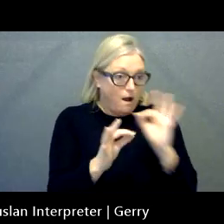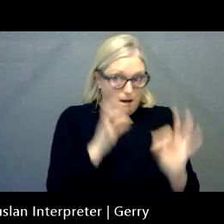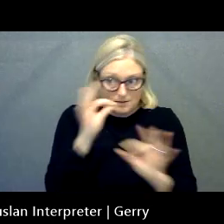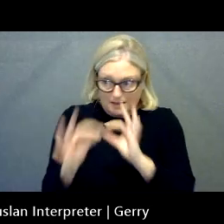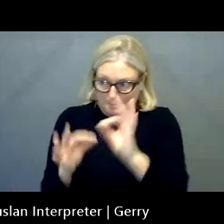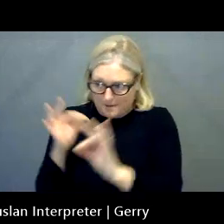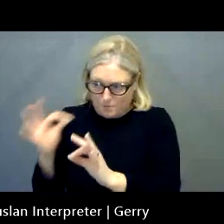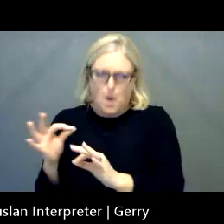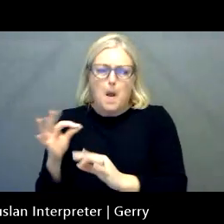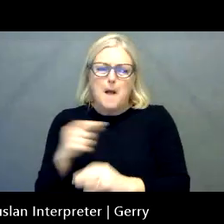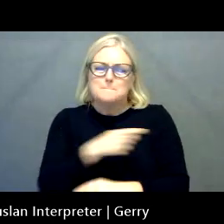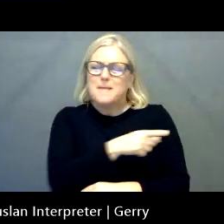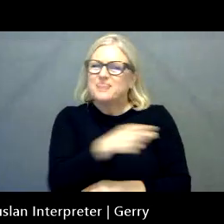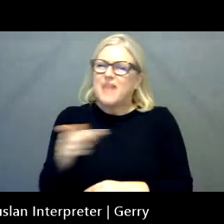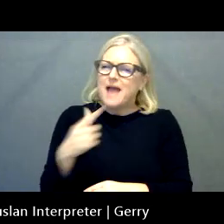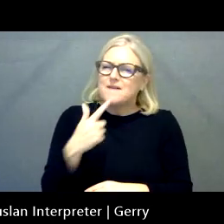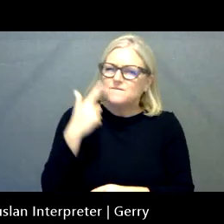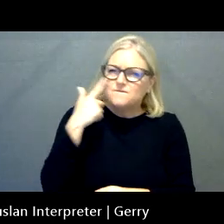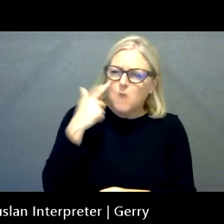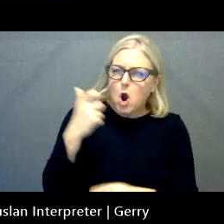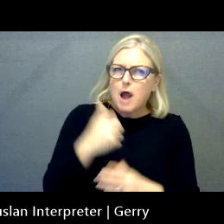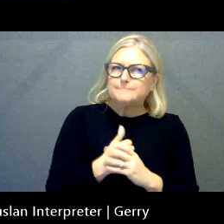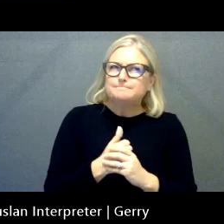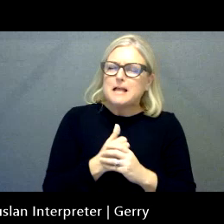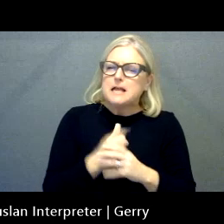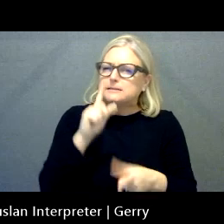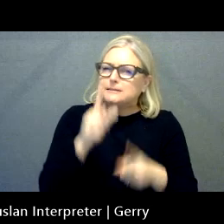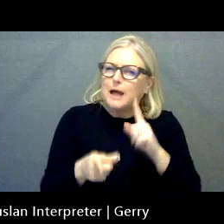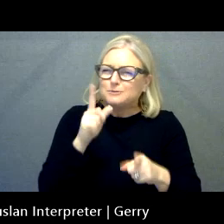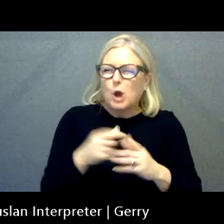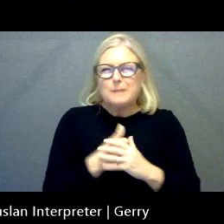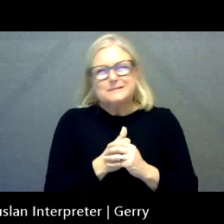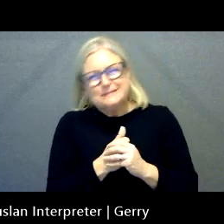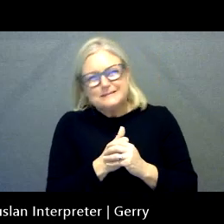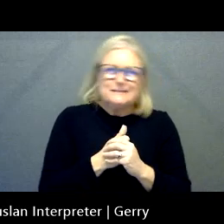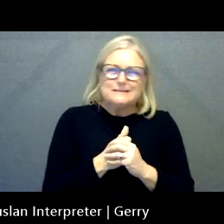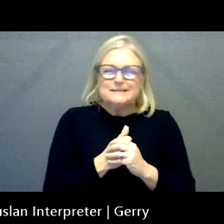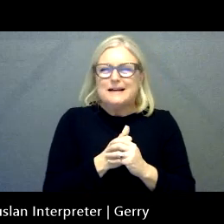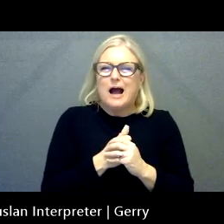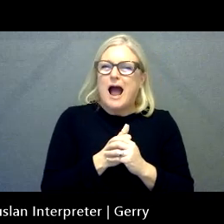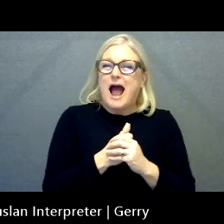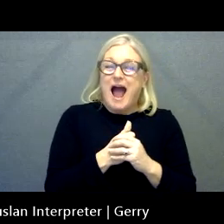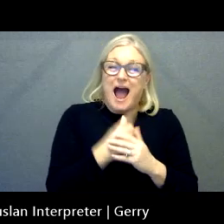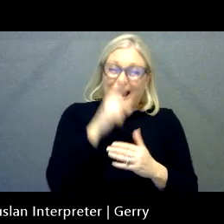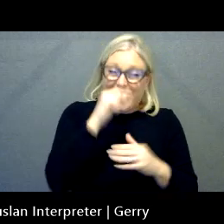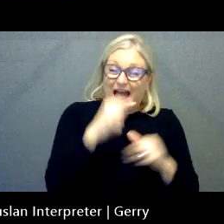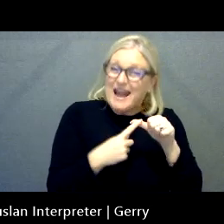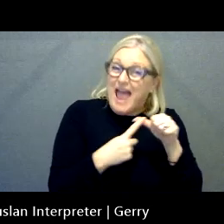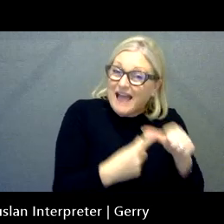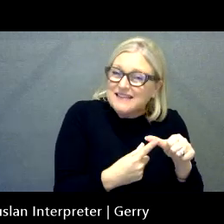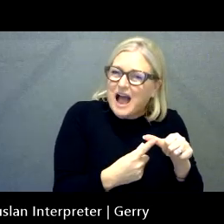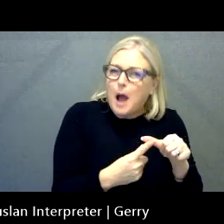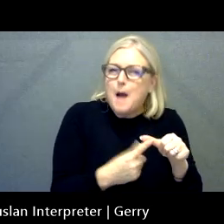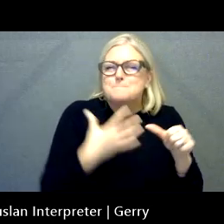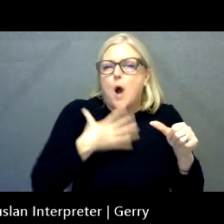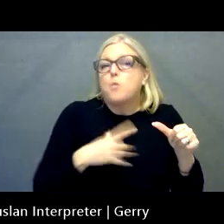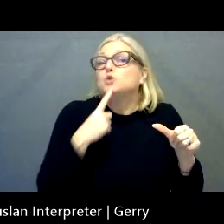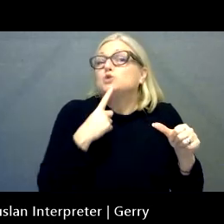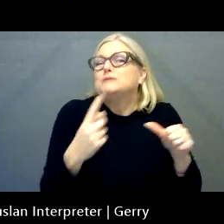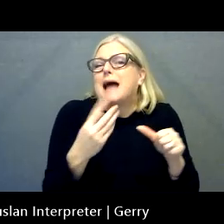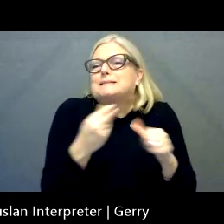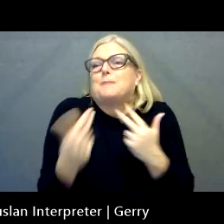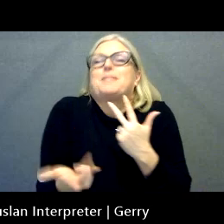complex system of questions that people had to answer. And so that was something that was really